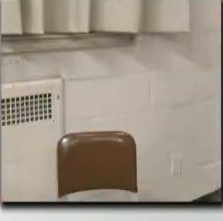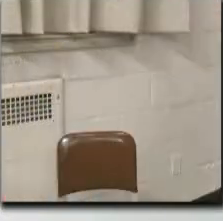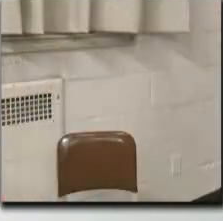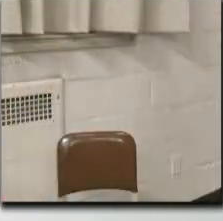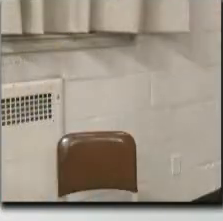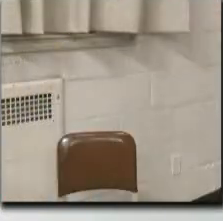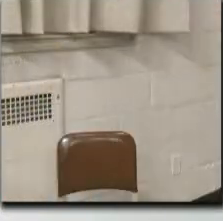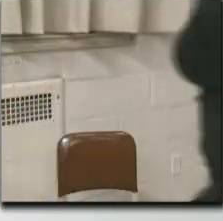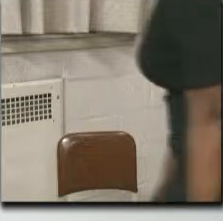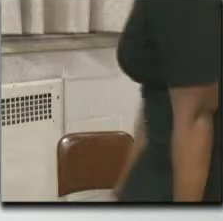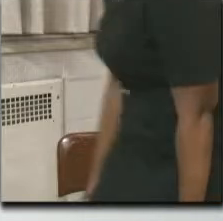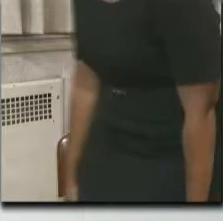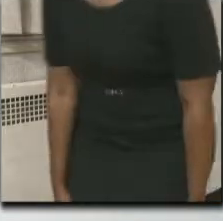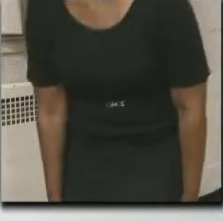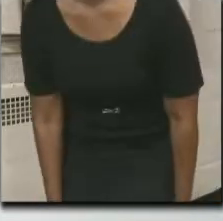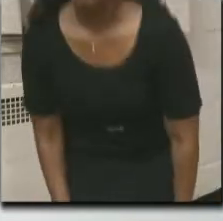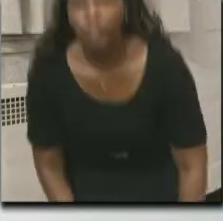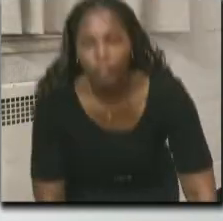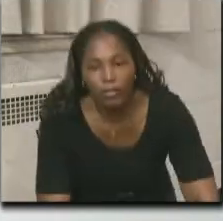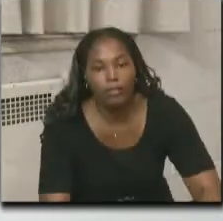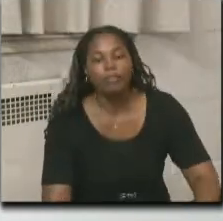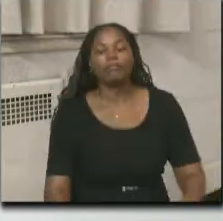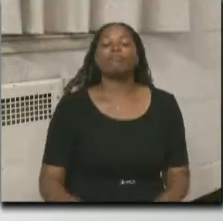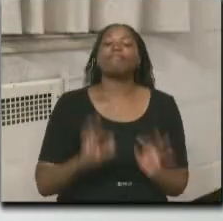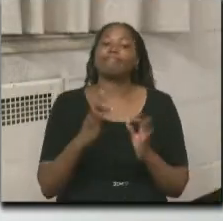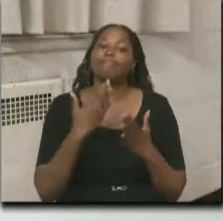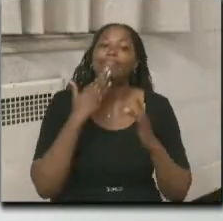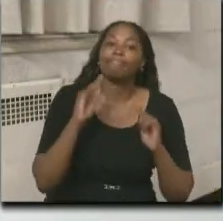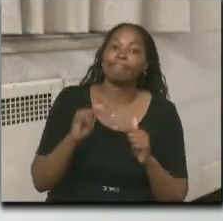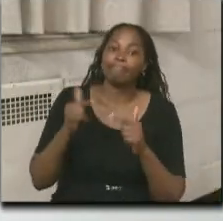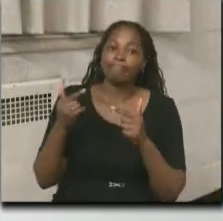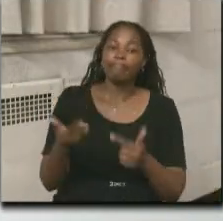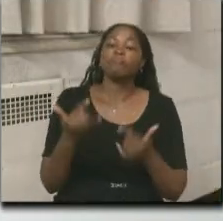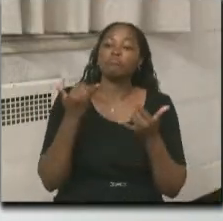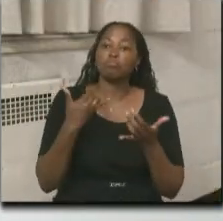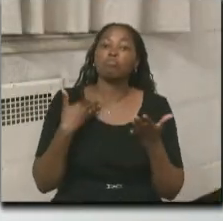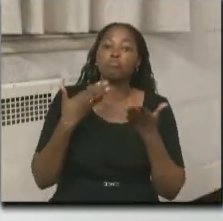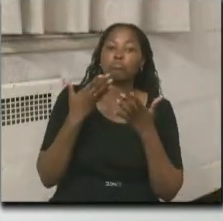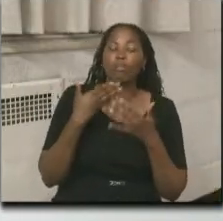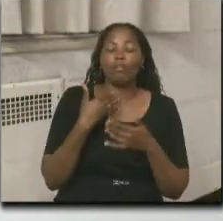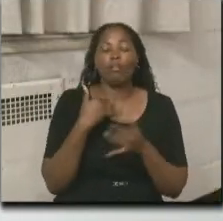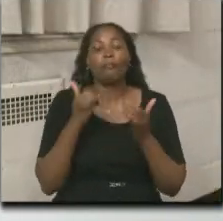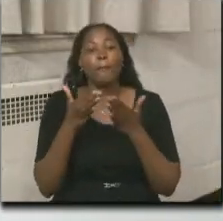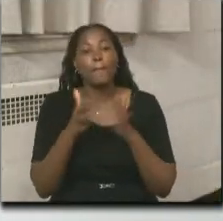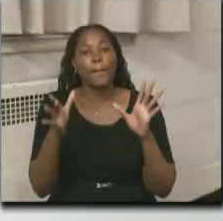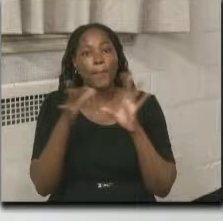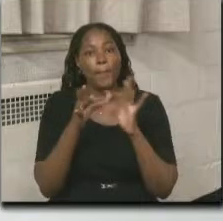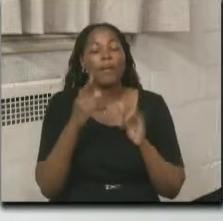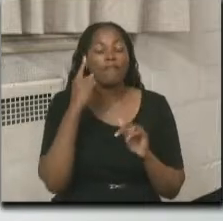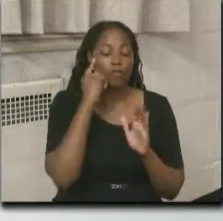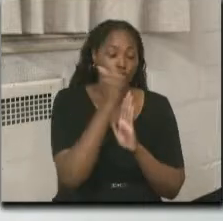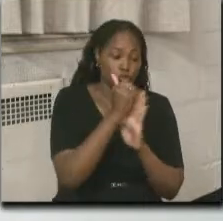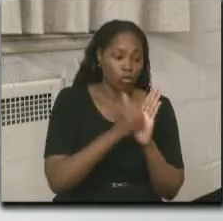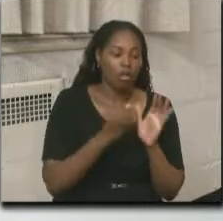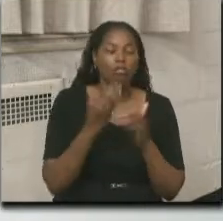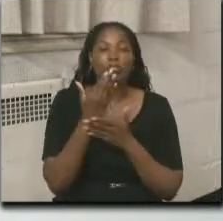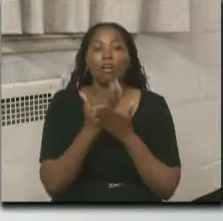The chair recognizes the speakers for the public comments on agenda and non-agenda